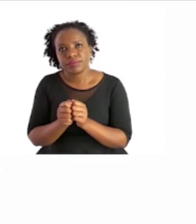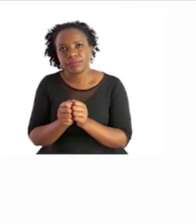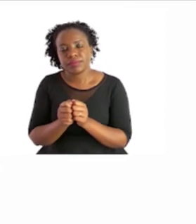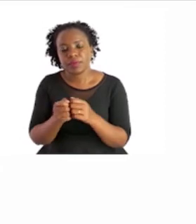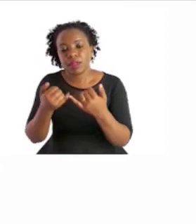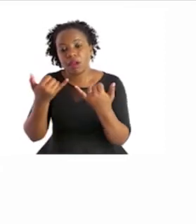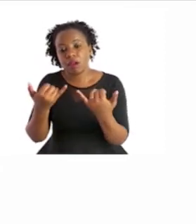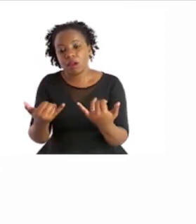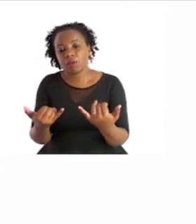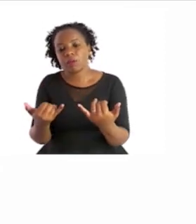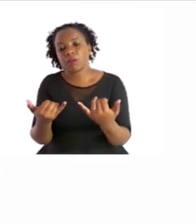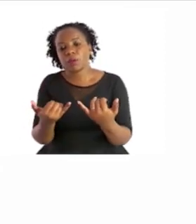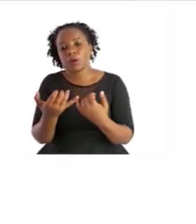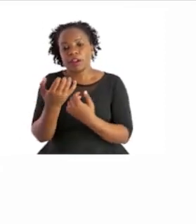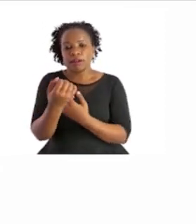Now, we have